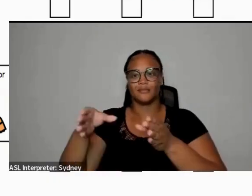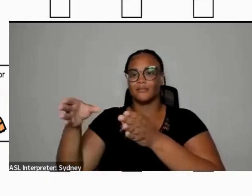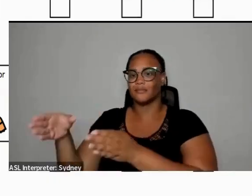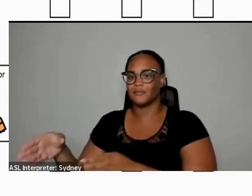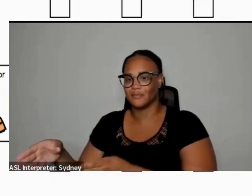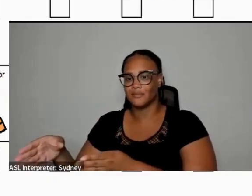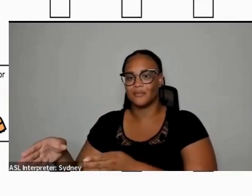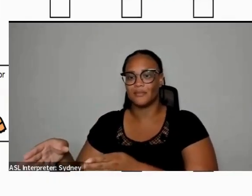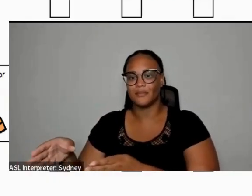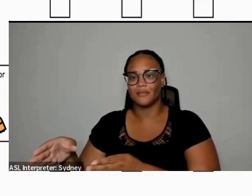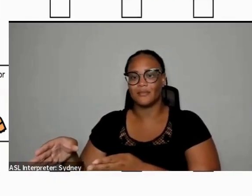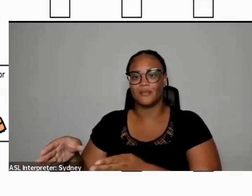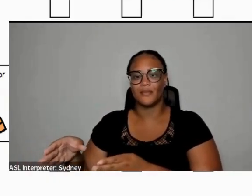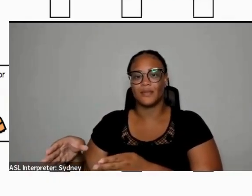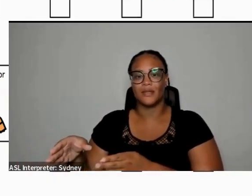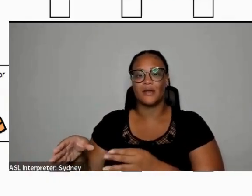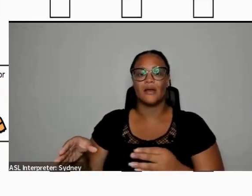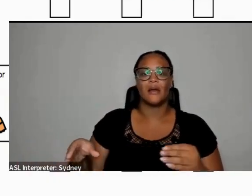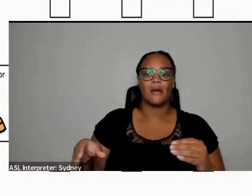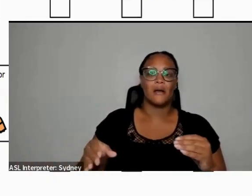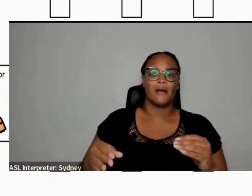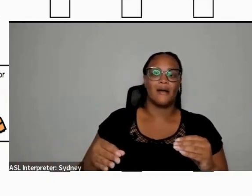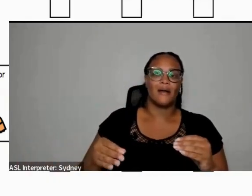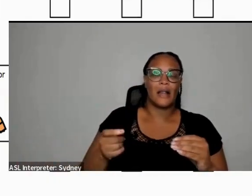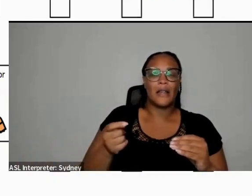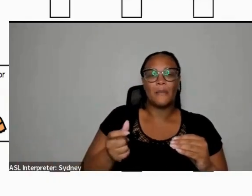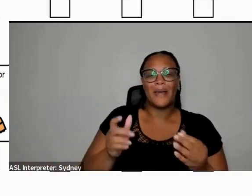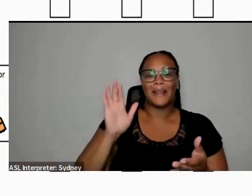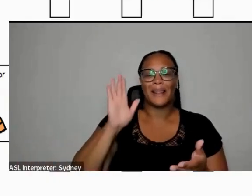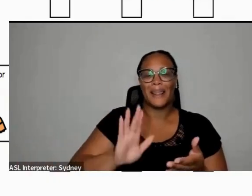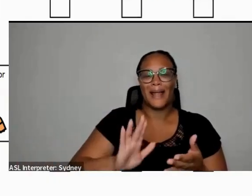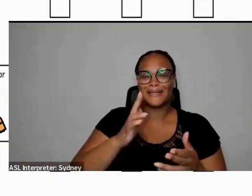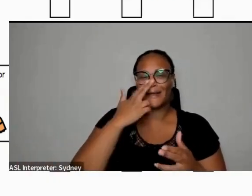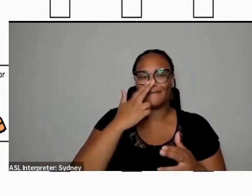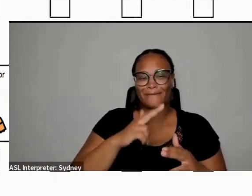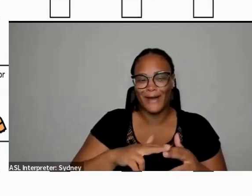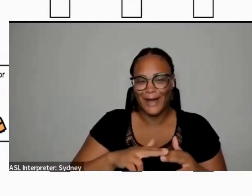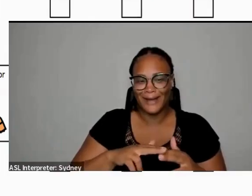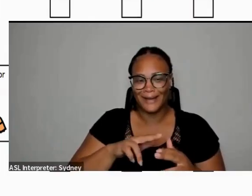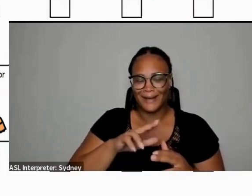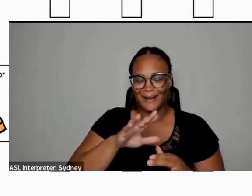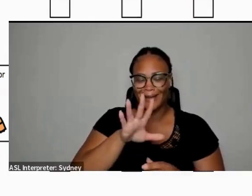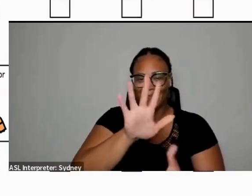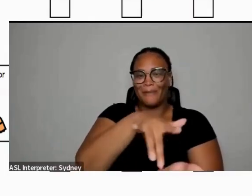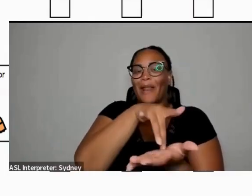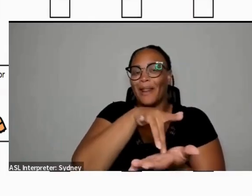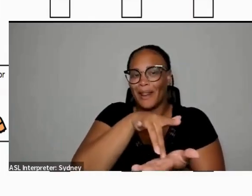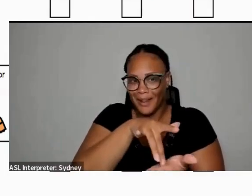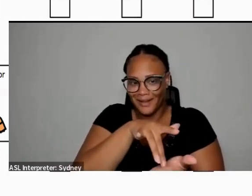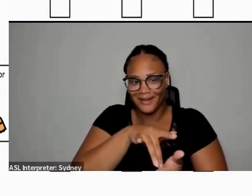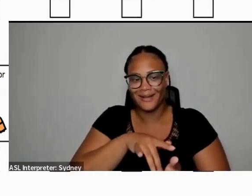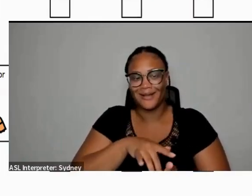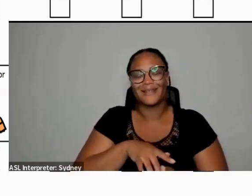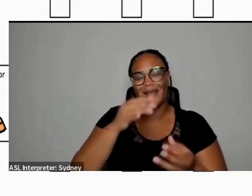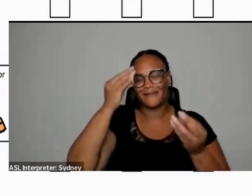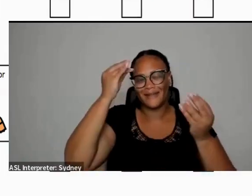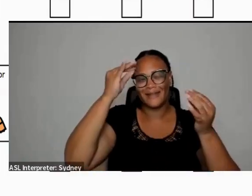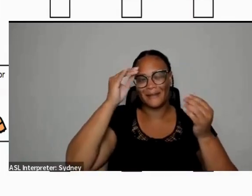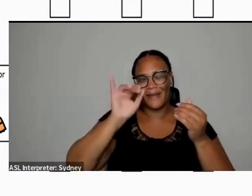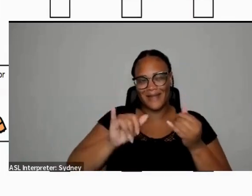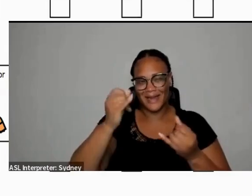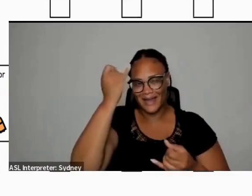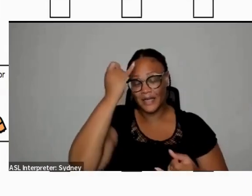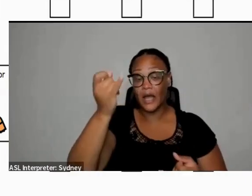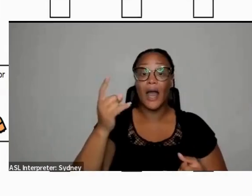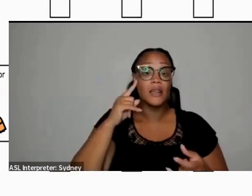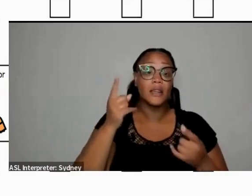we call less fun on the positive bread. So thinking about having to do that kind of idea. And I think that works